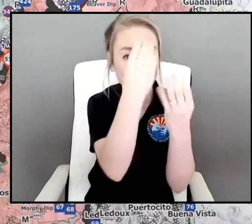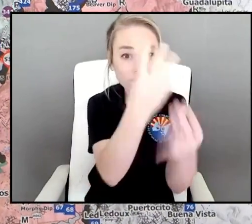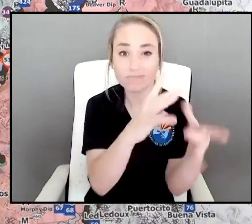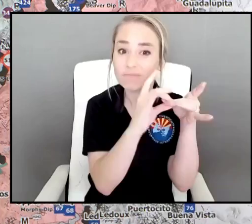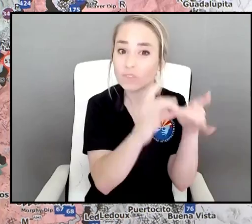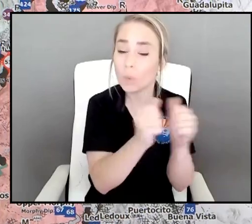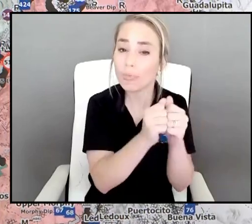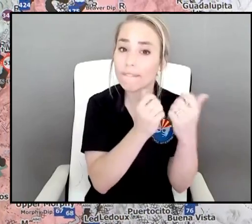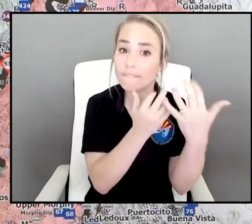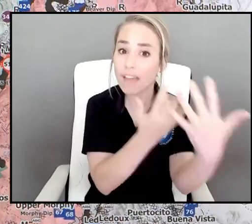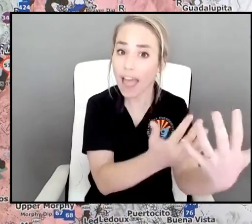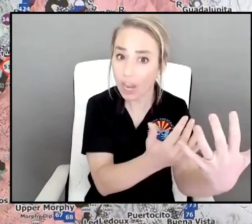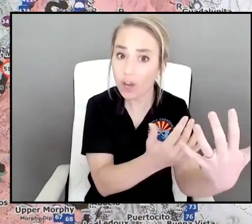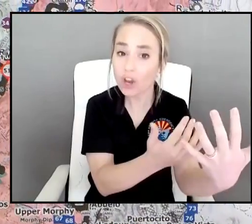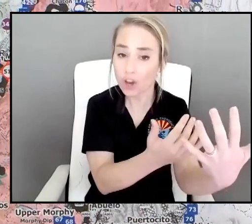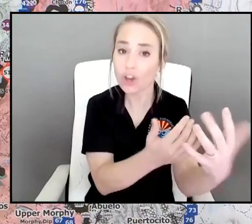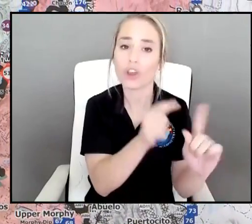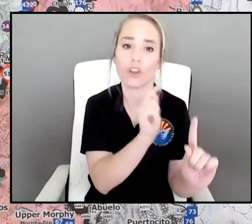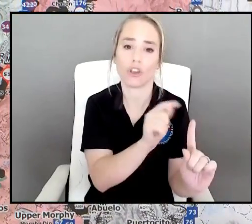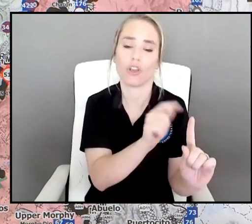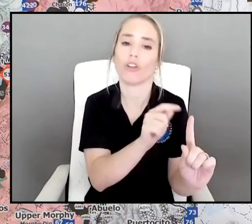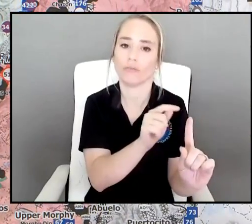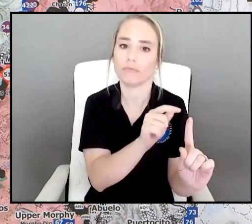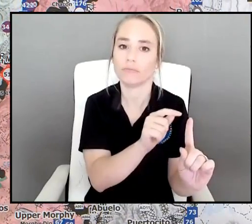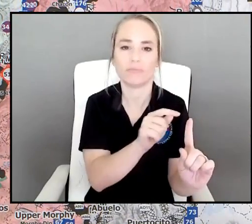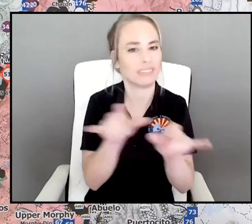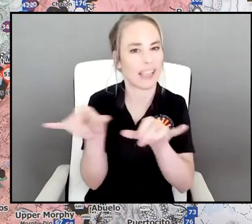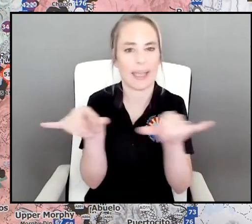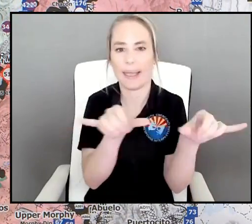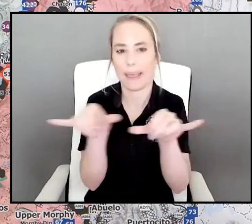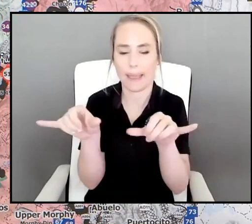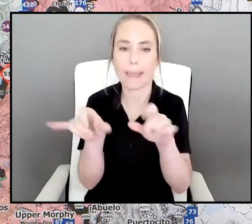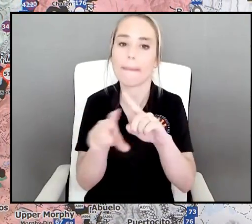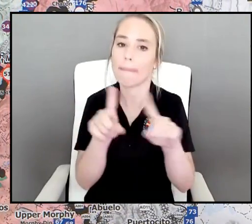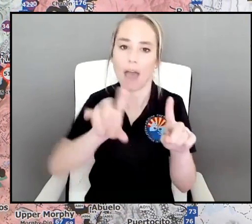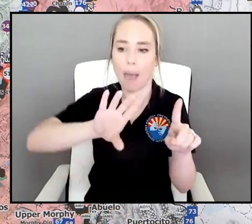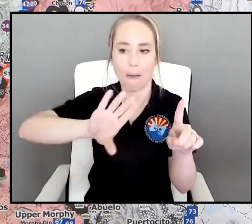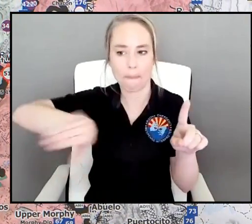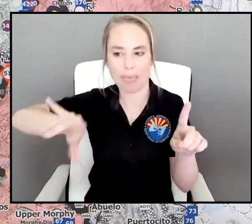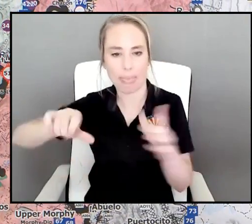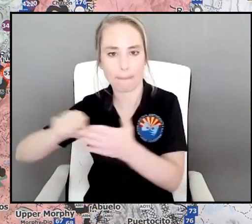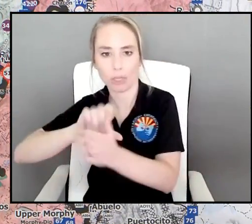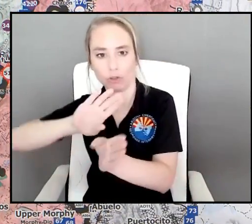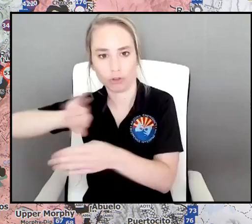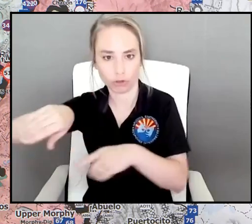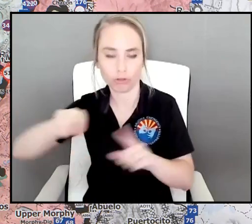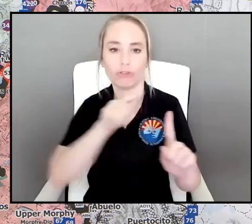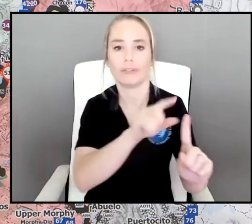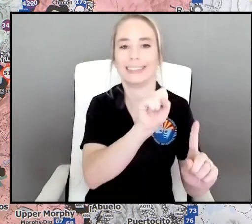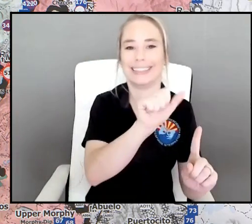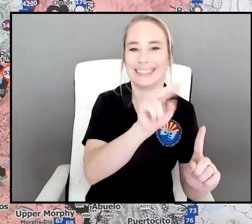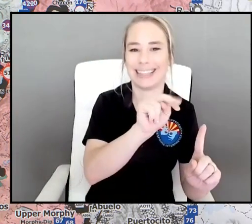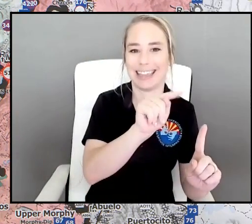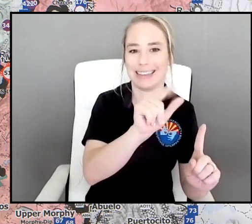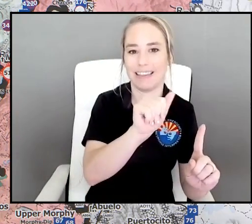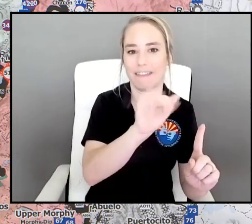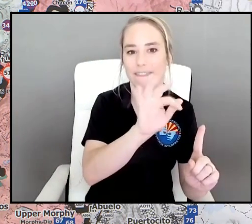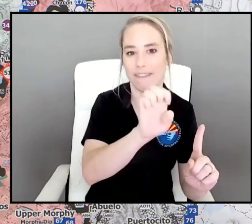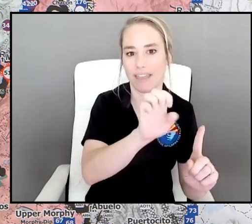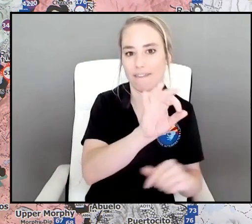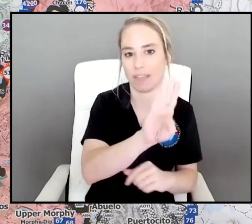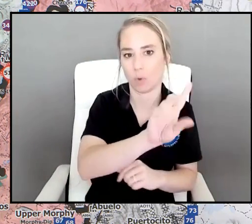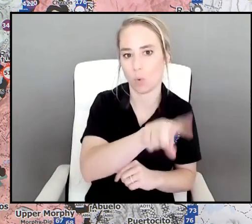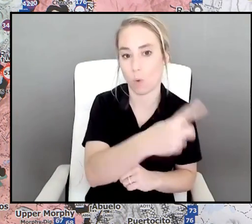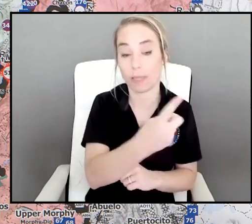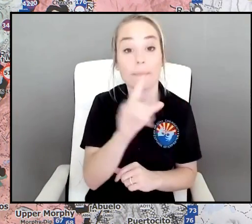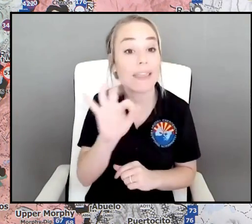Calf Canyon site will be the same now, just on the Santa Fe site. So with that, if you have any